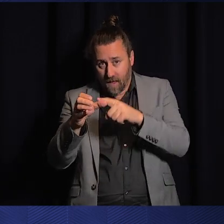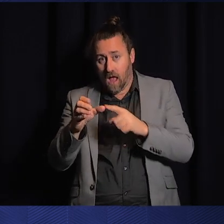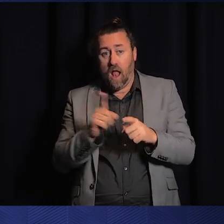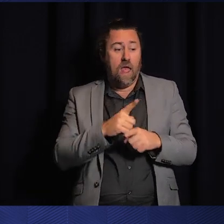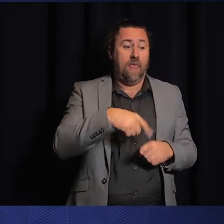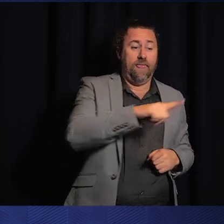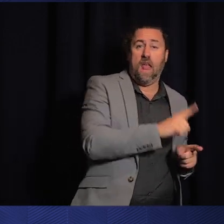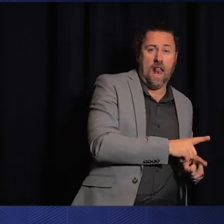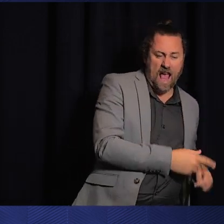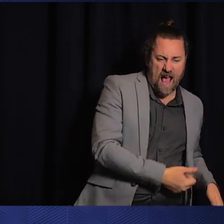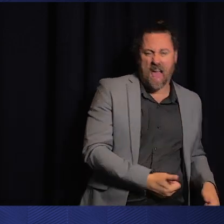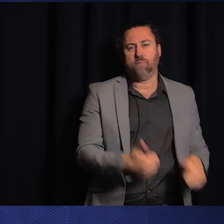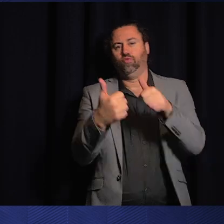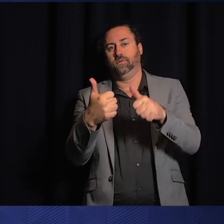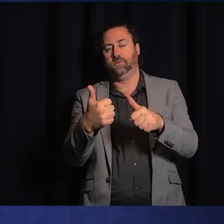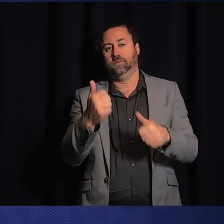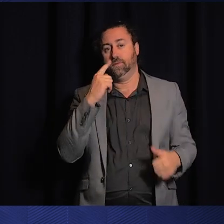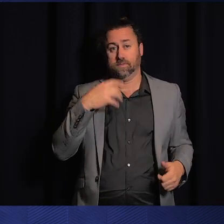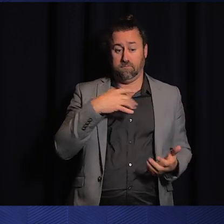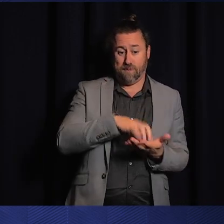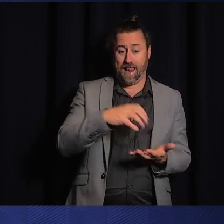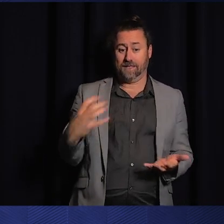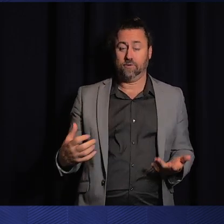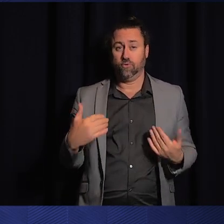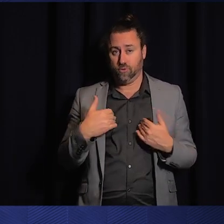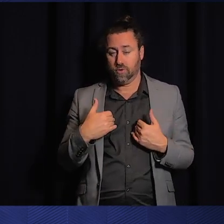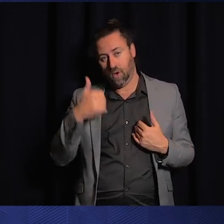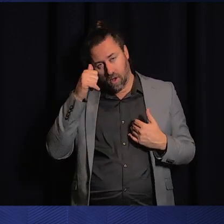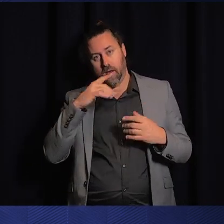force. And even that I come from Bangladesh and we have a national